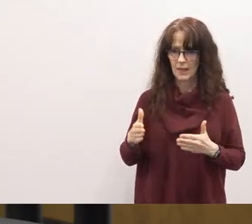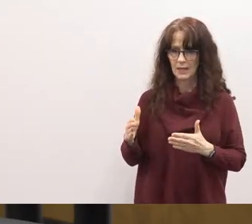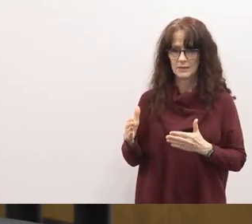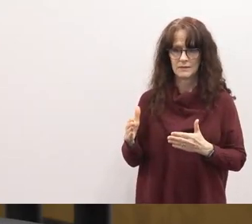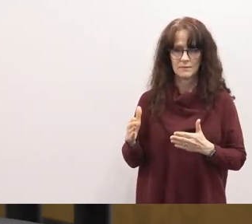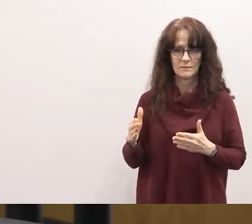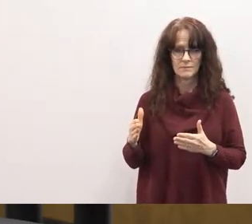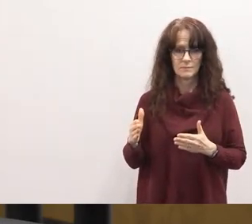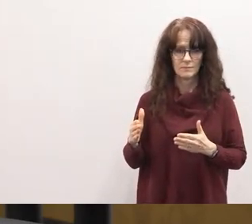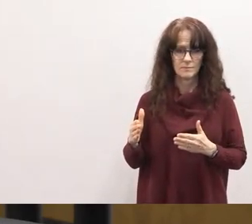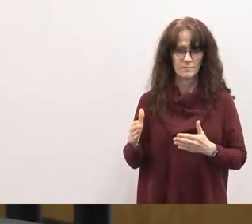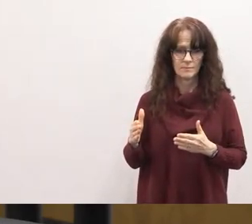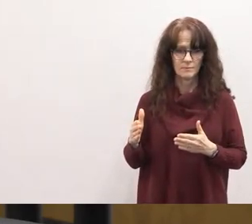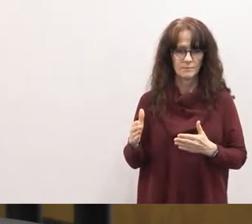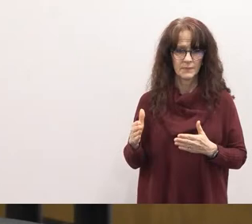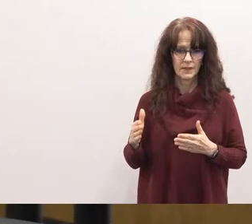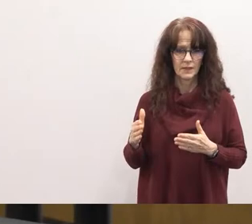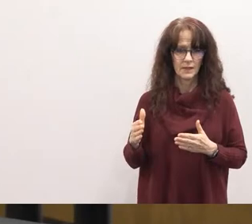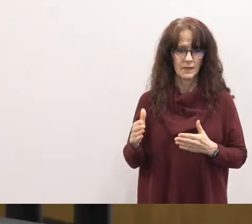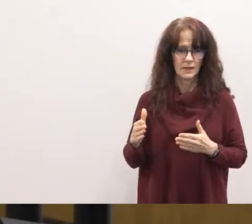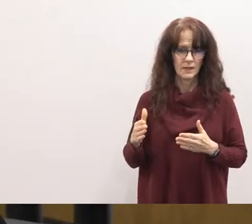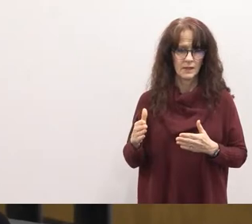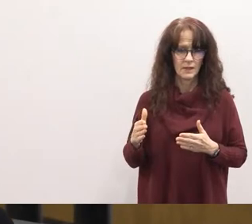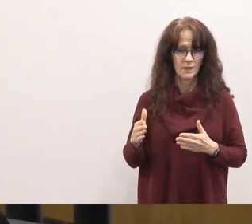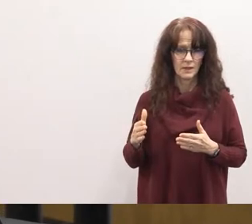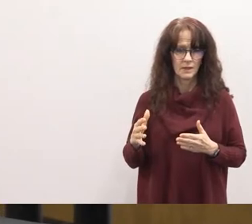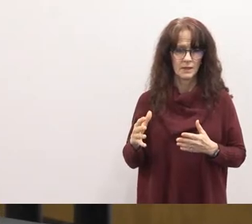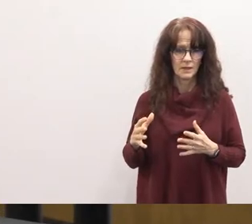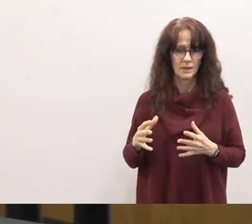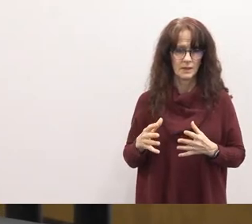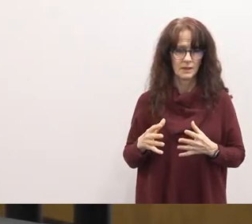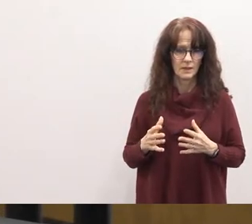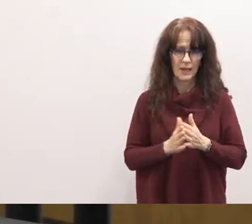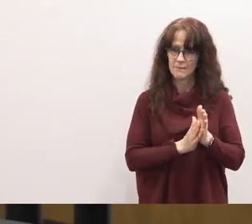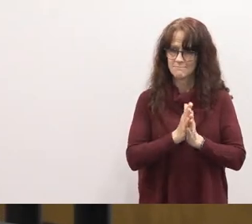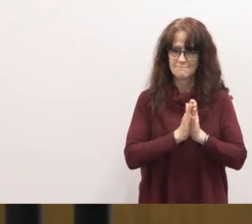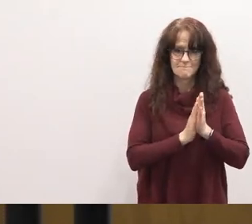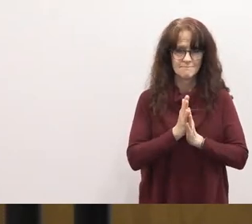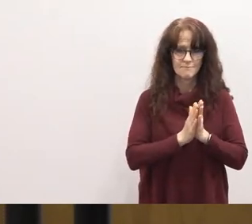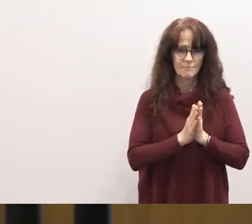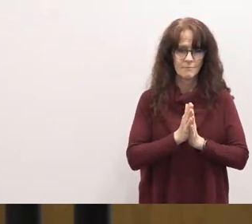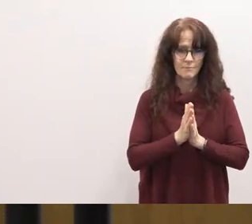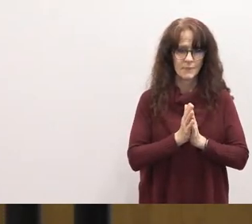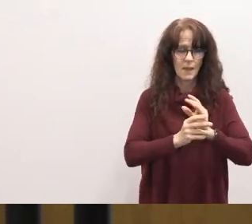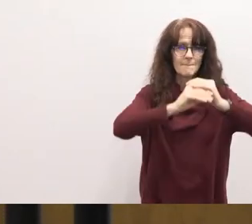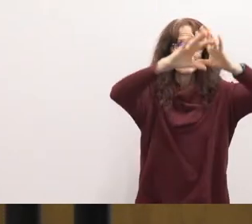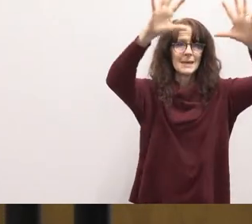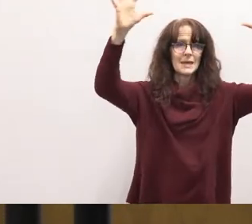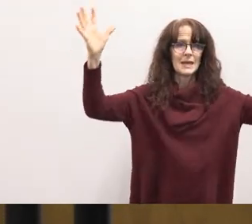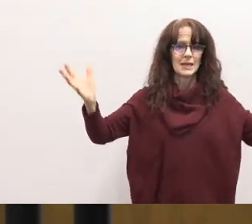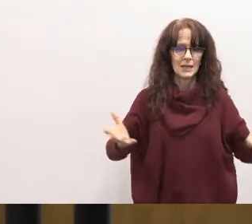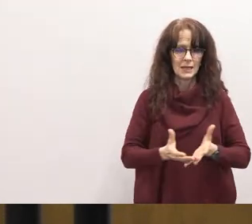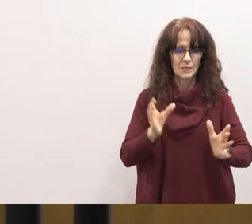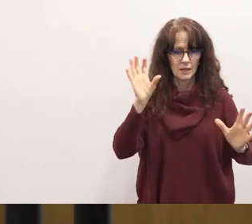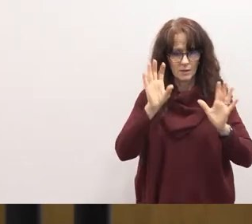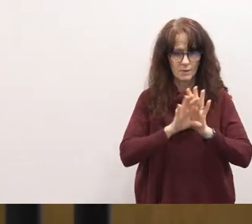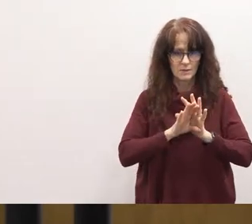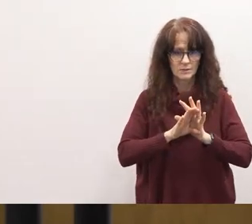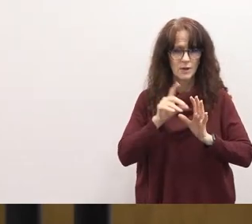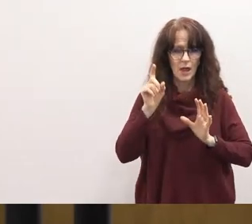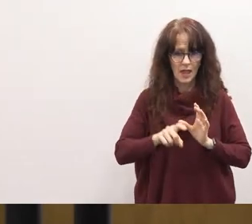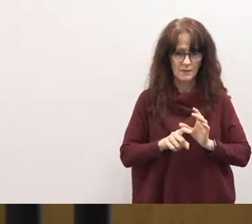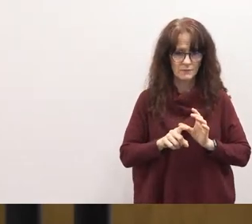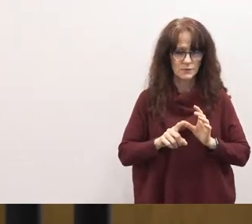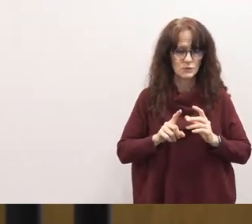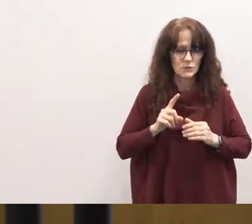And as I'm big on having macro vision, you gotta execute. And so